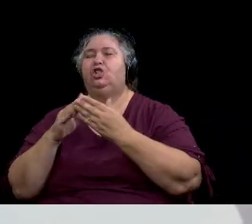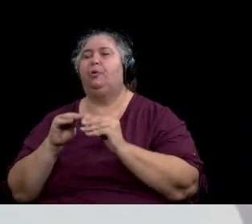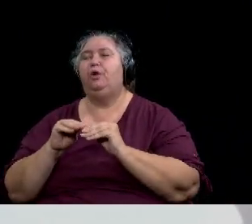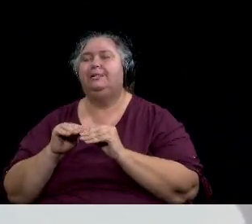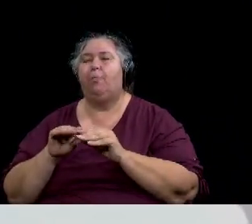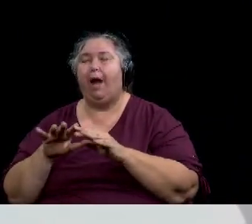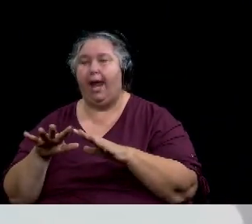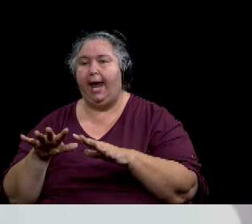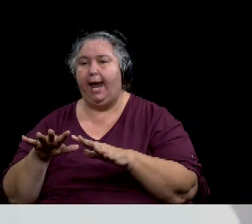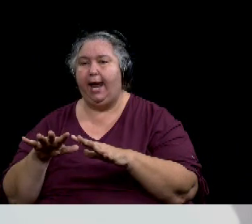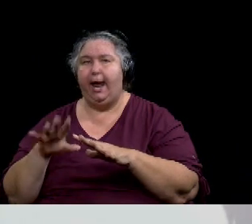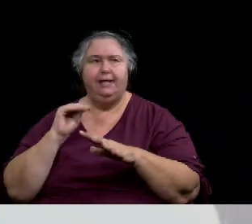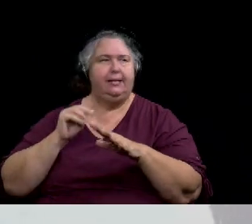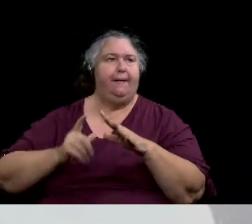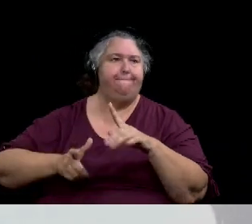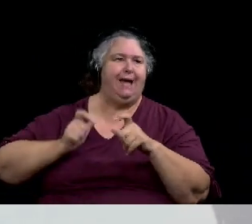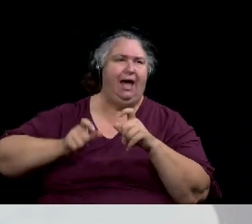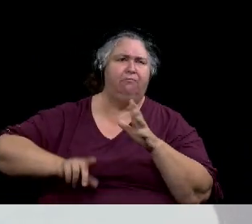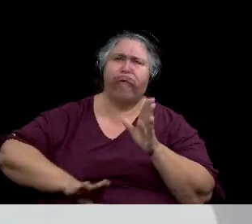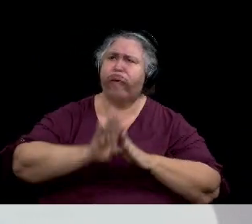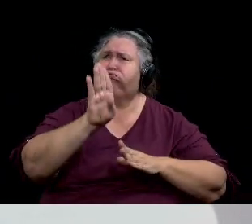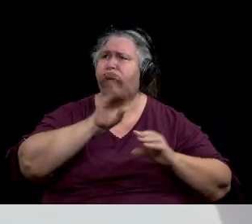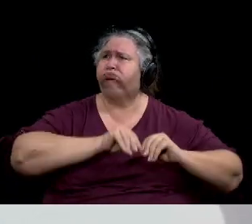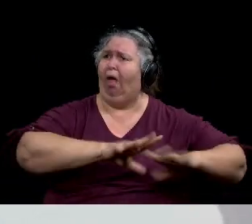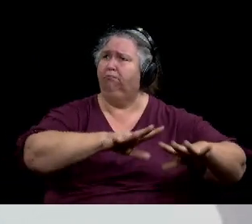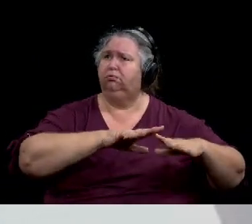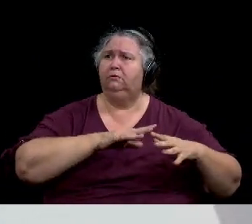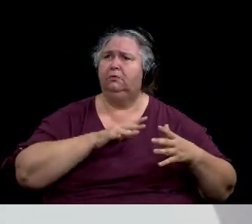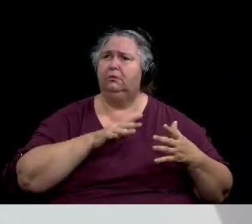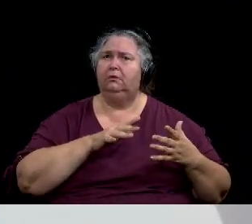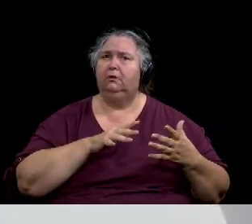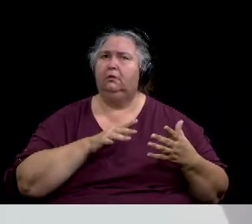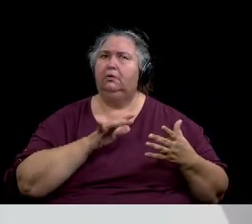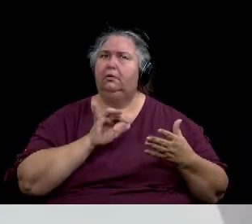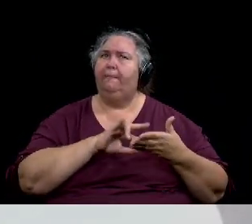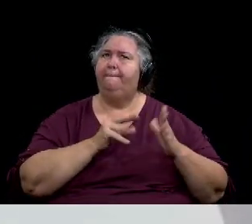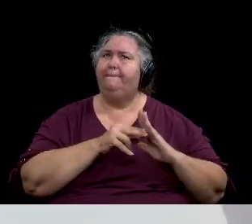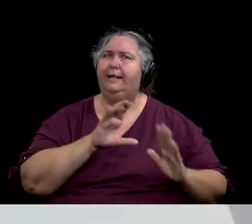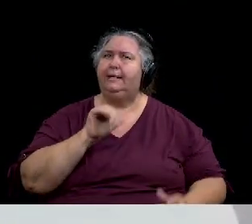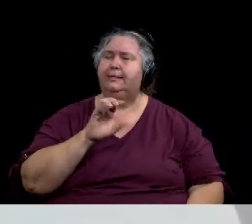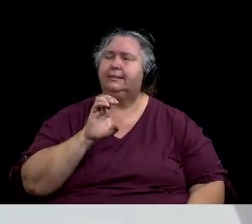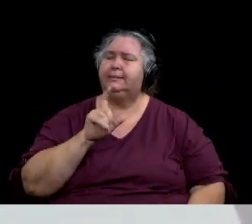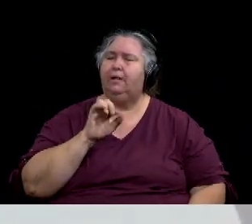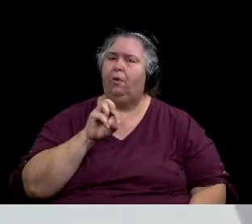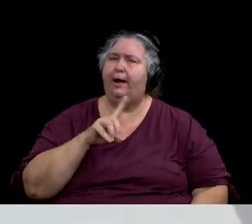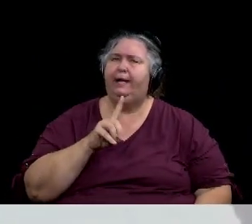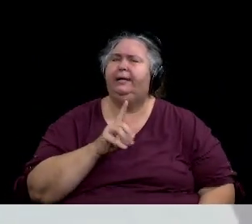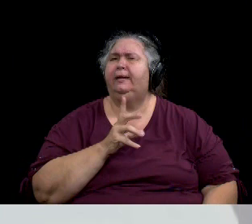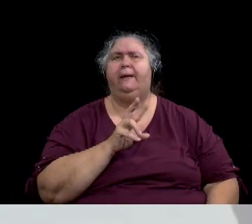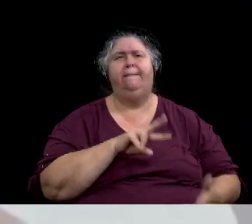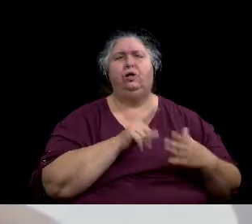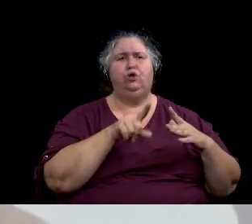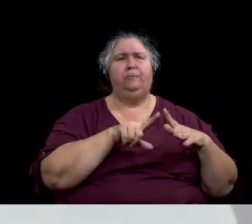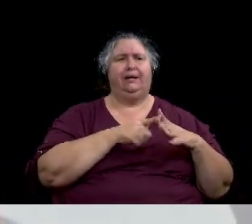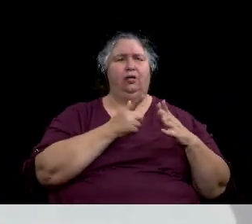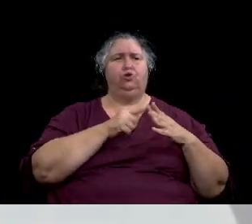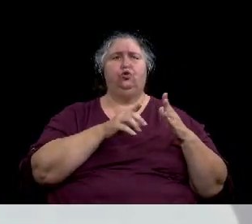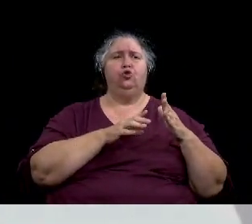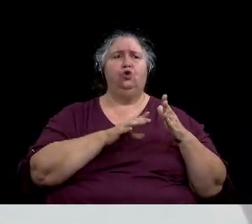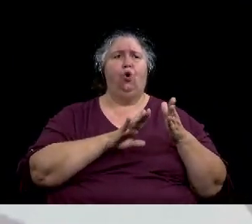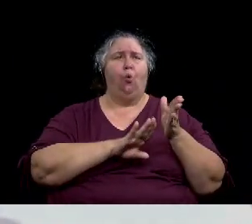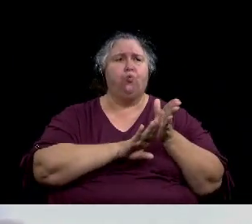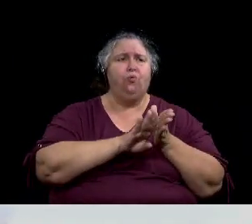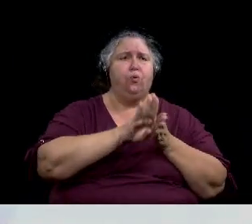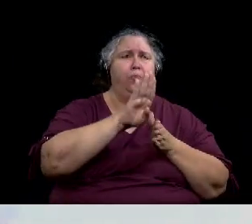and that exponential growth is accelerated spread, where you're kind of beginning to ramp up